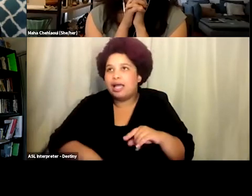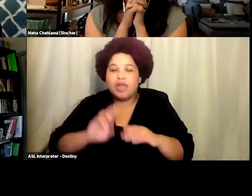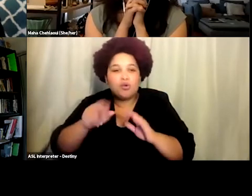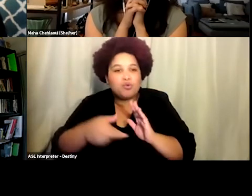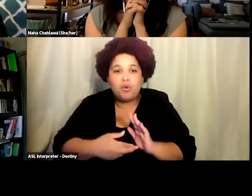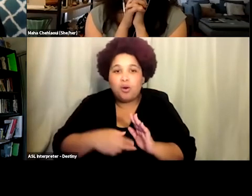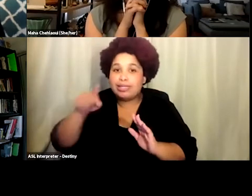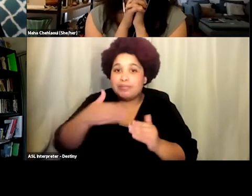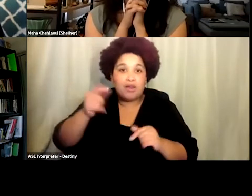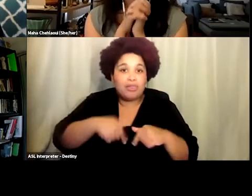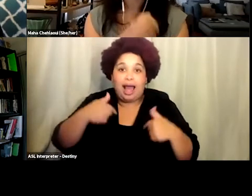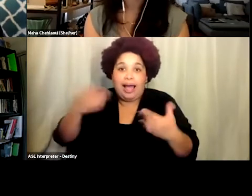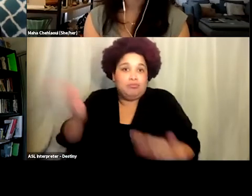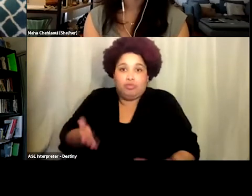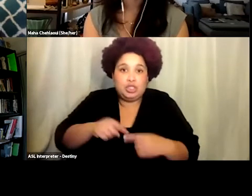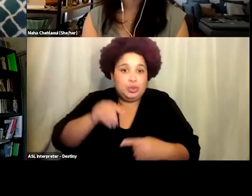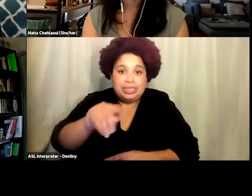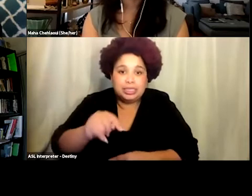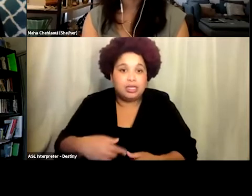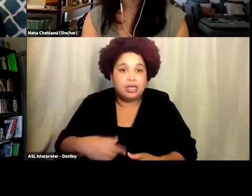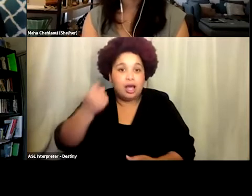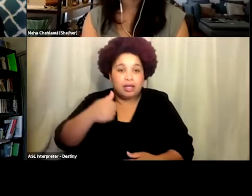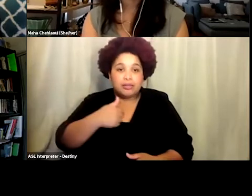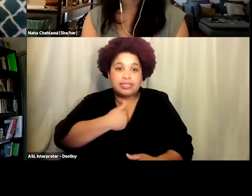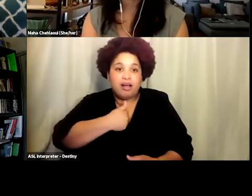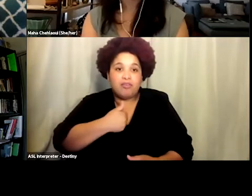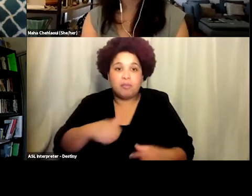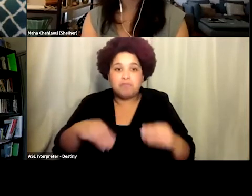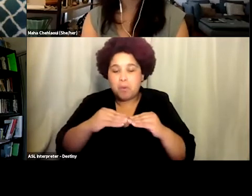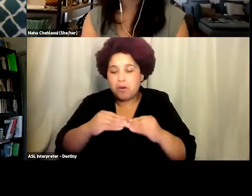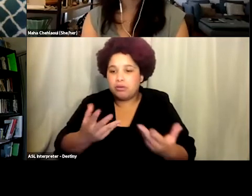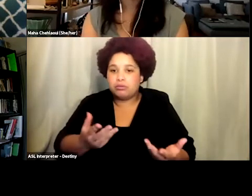deserves better than what I can bring to it. And I've been a little bit, you know, definitely more